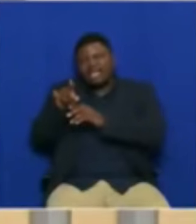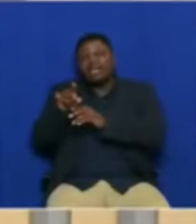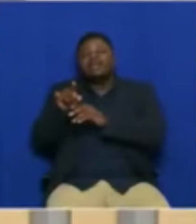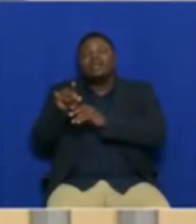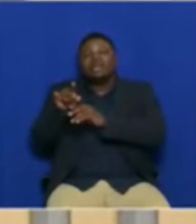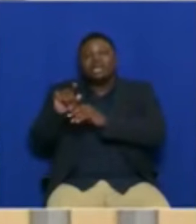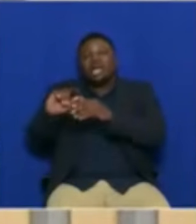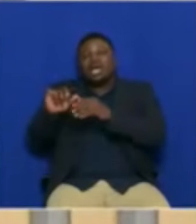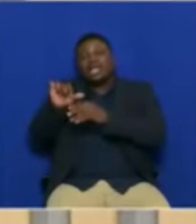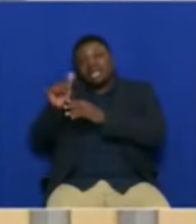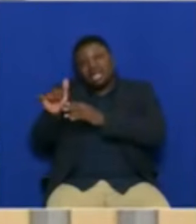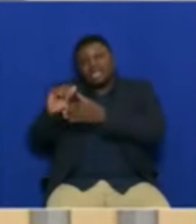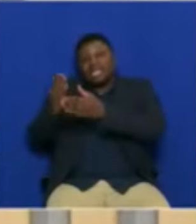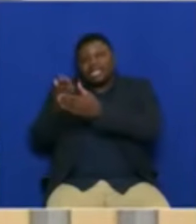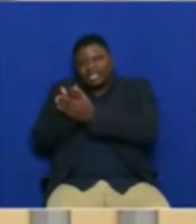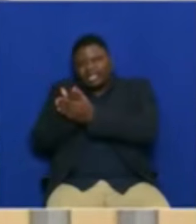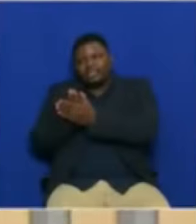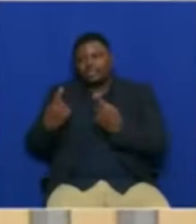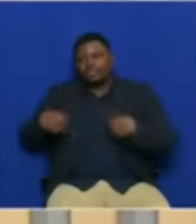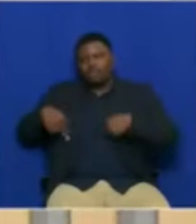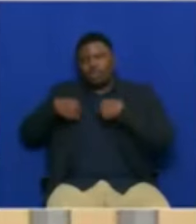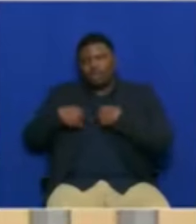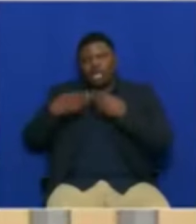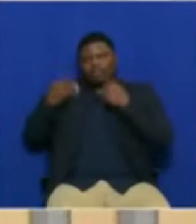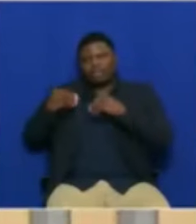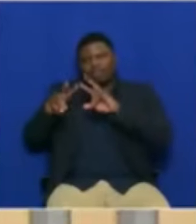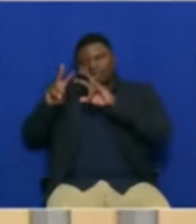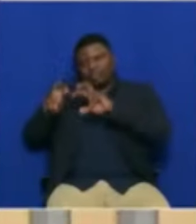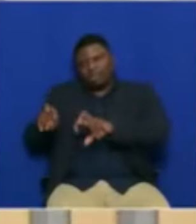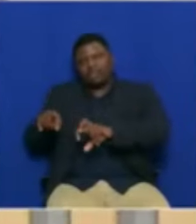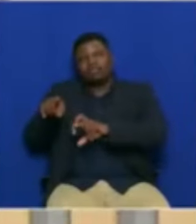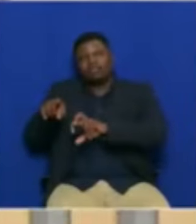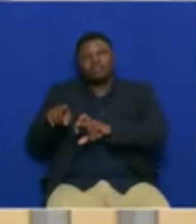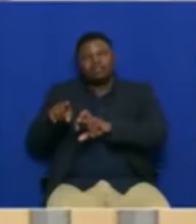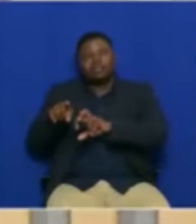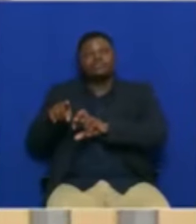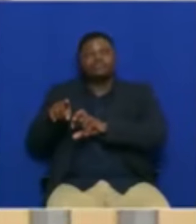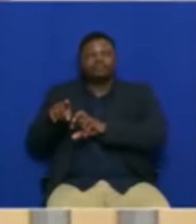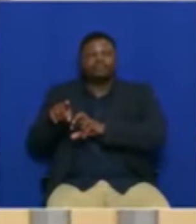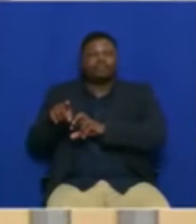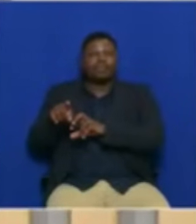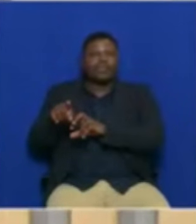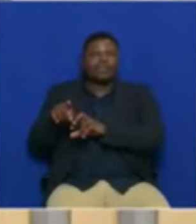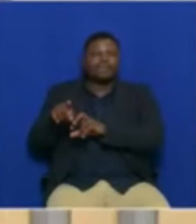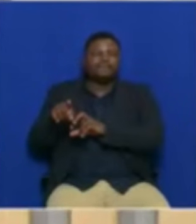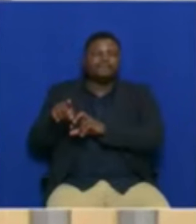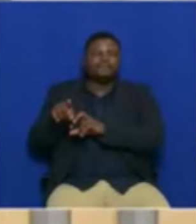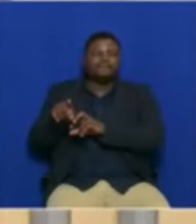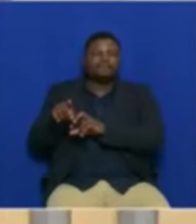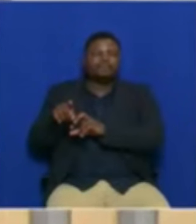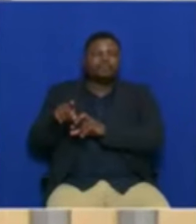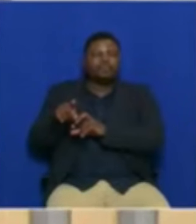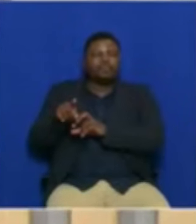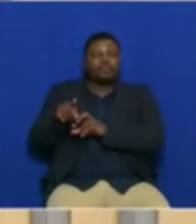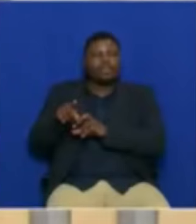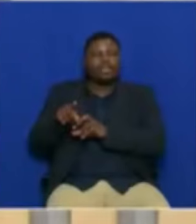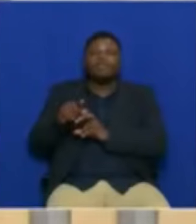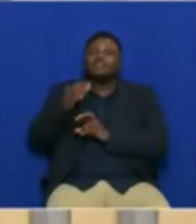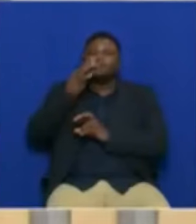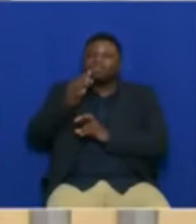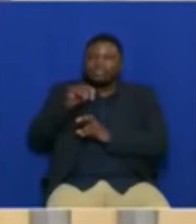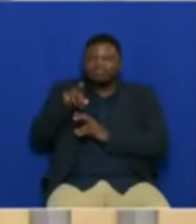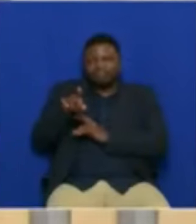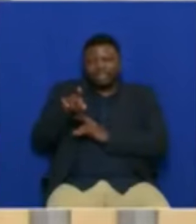we're investigating, I'm digging into my memory that was said there, that we considered the crime intelligence